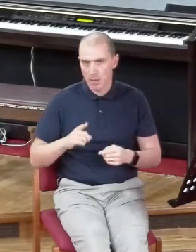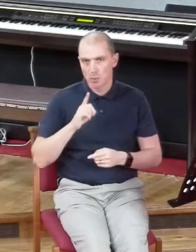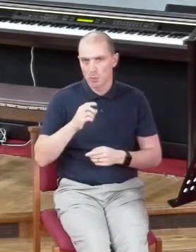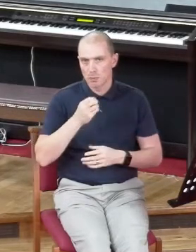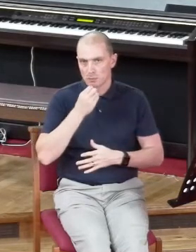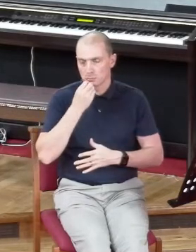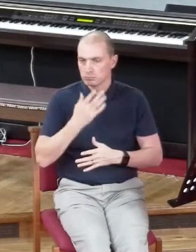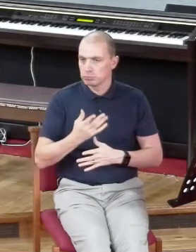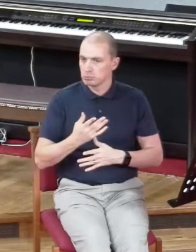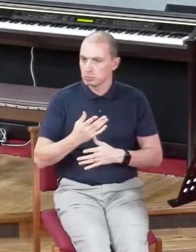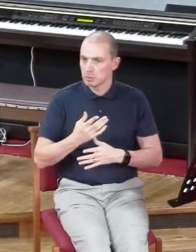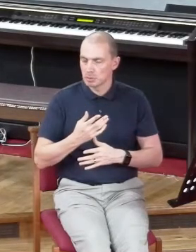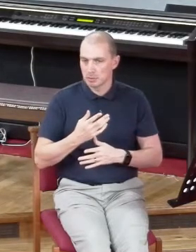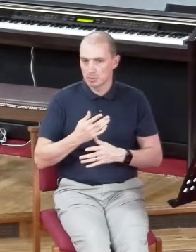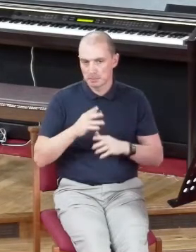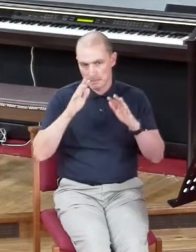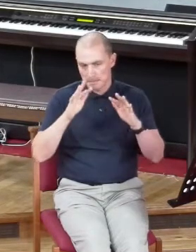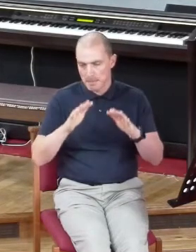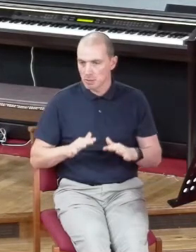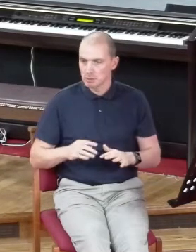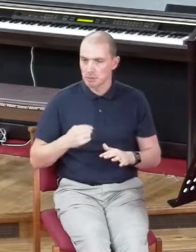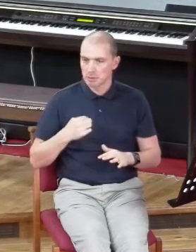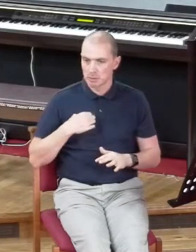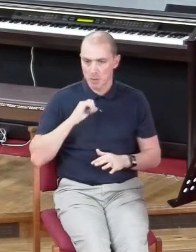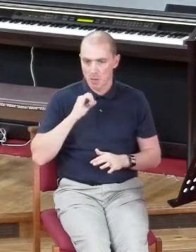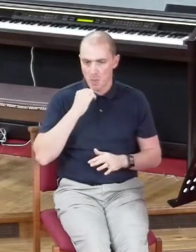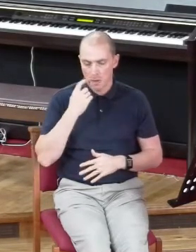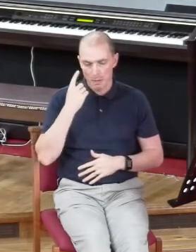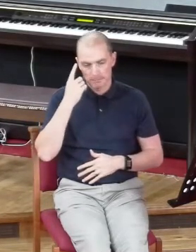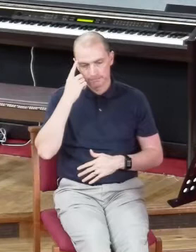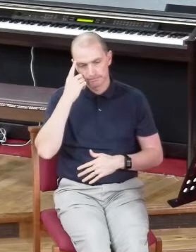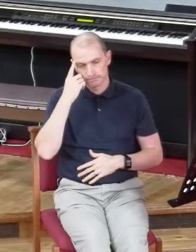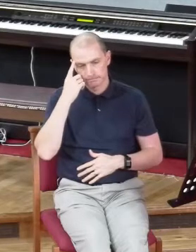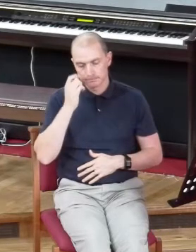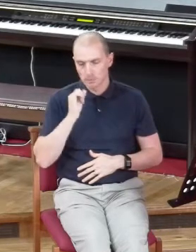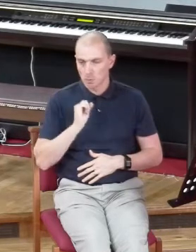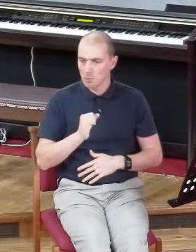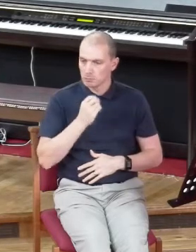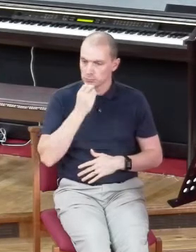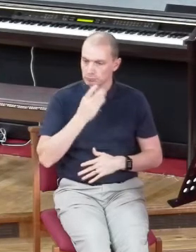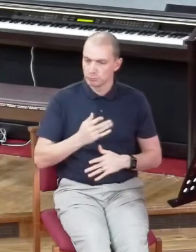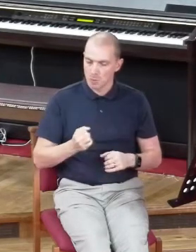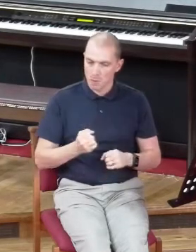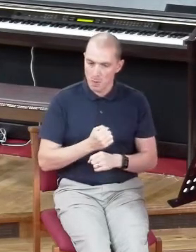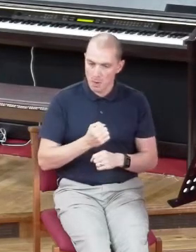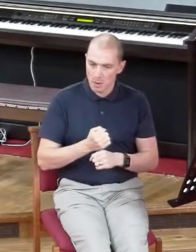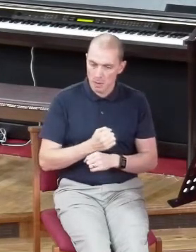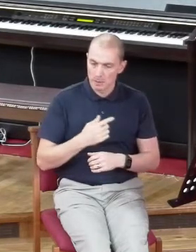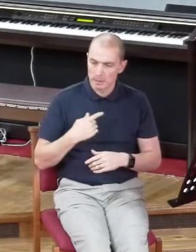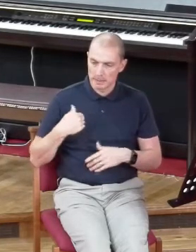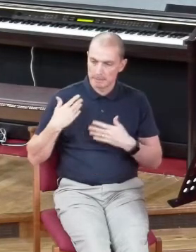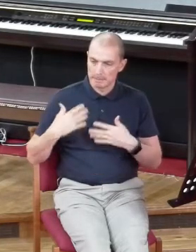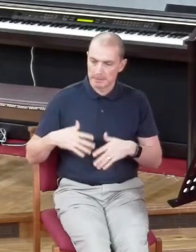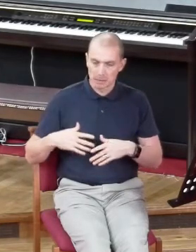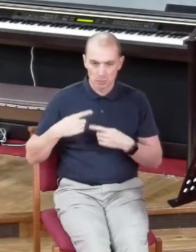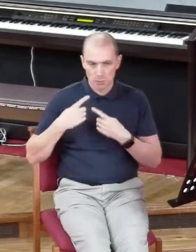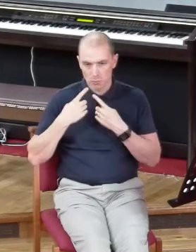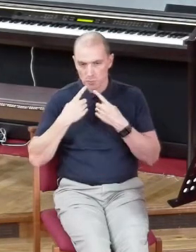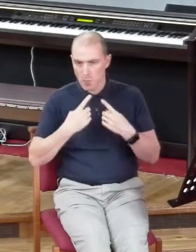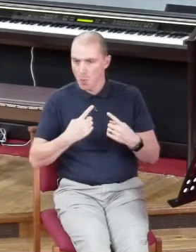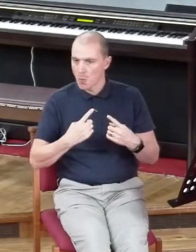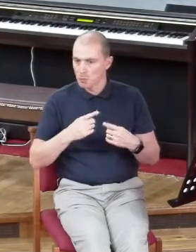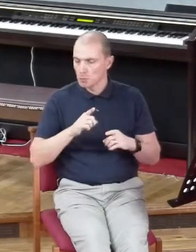meditate on your wonderful works. They tell of the power of your awesome works, and I